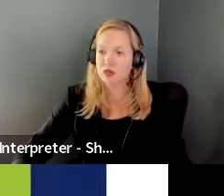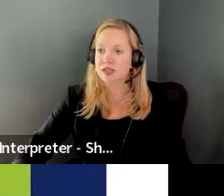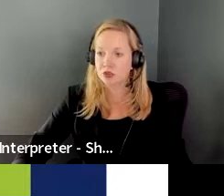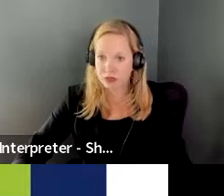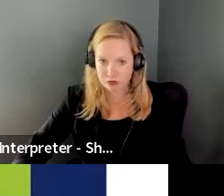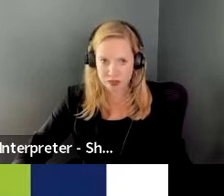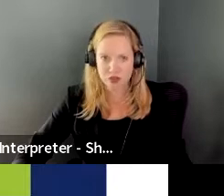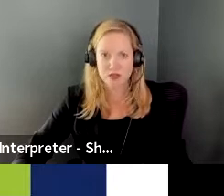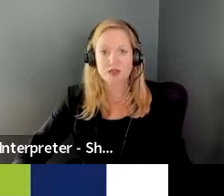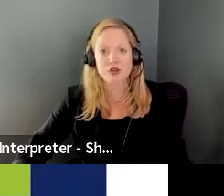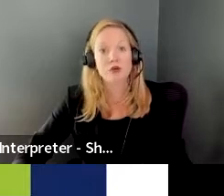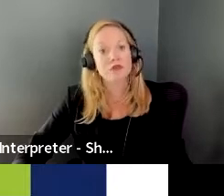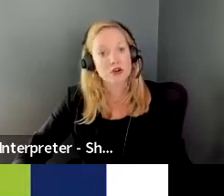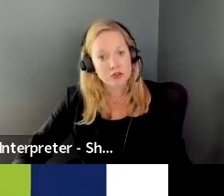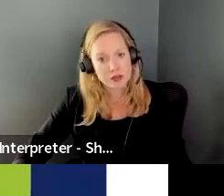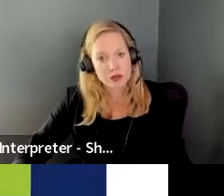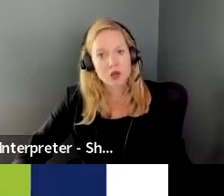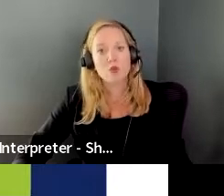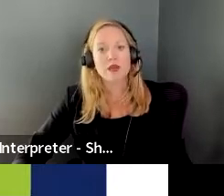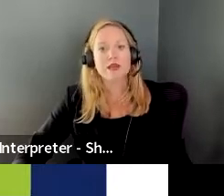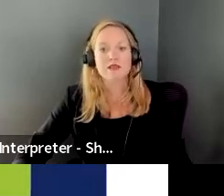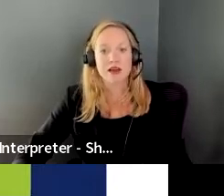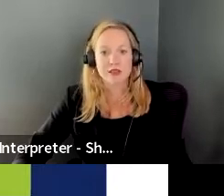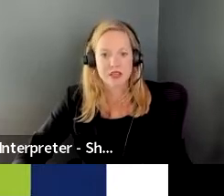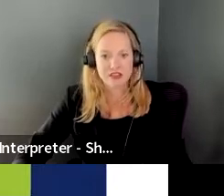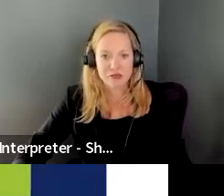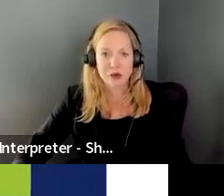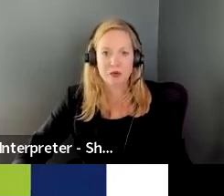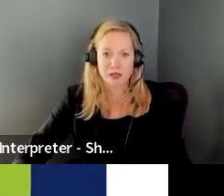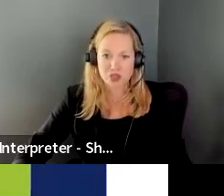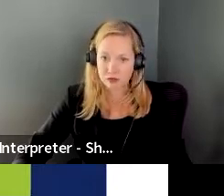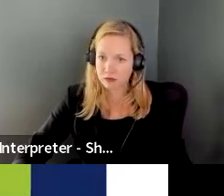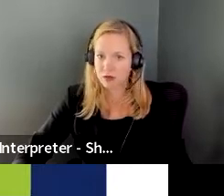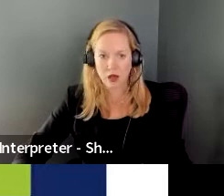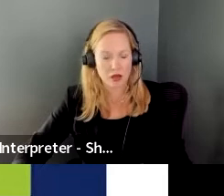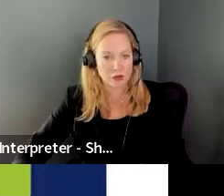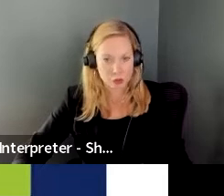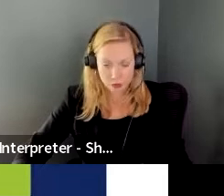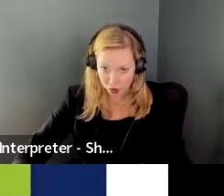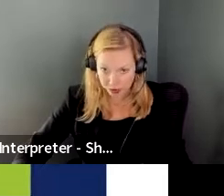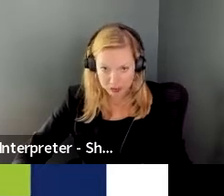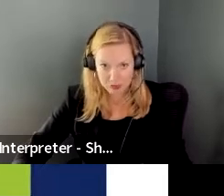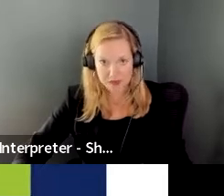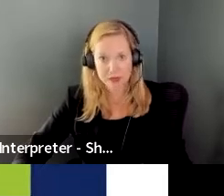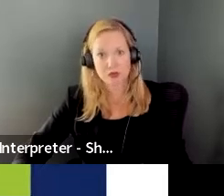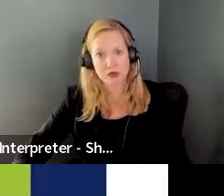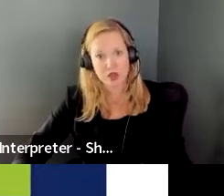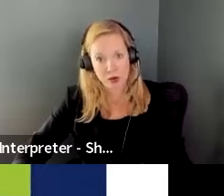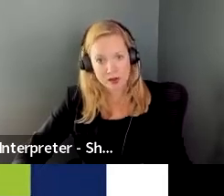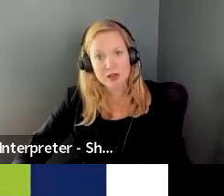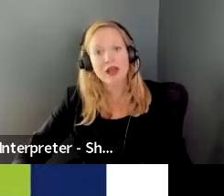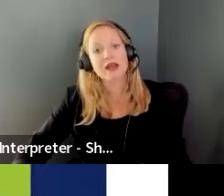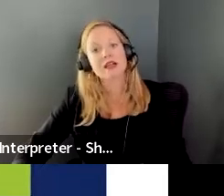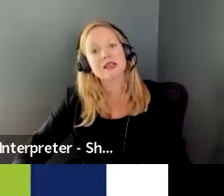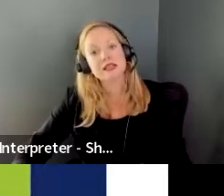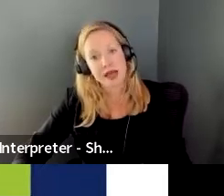using particular interventions. So first, we divided the deaf population where we were looking at specifically throughout the